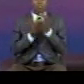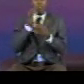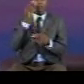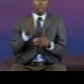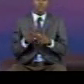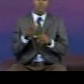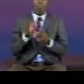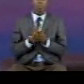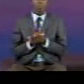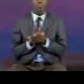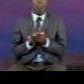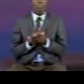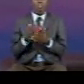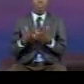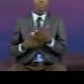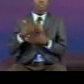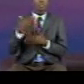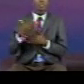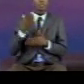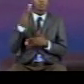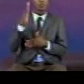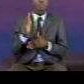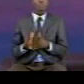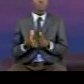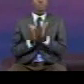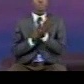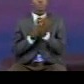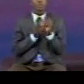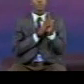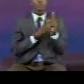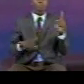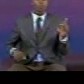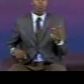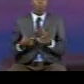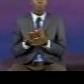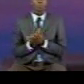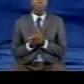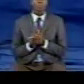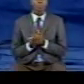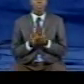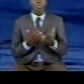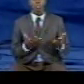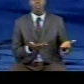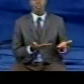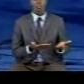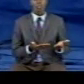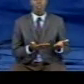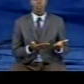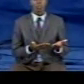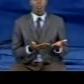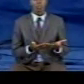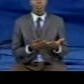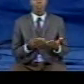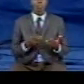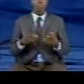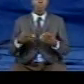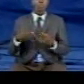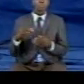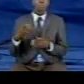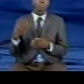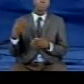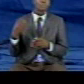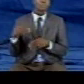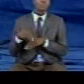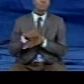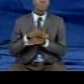The next testifier. Praise the Lord. I have before me Master Samuel Owens and his